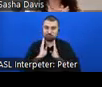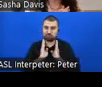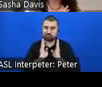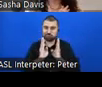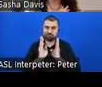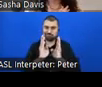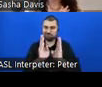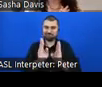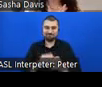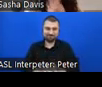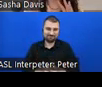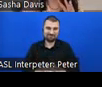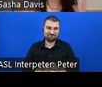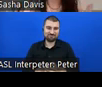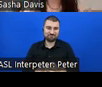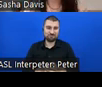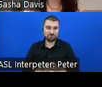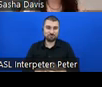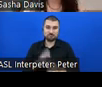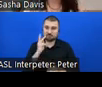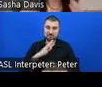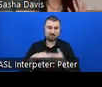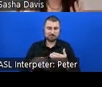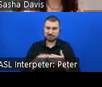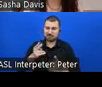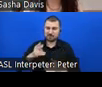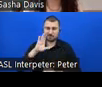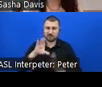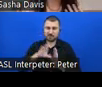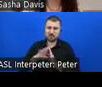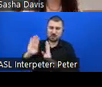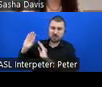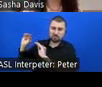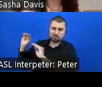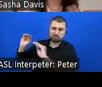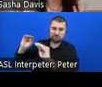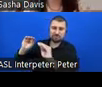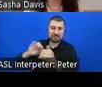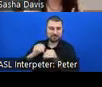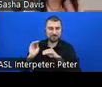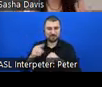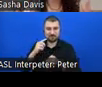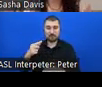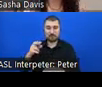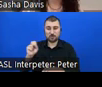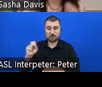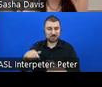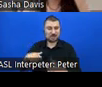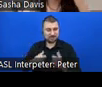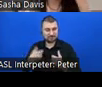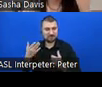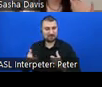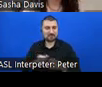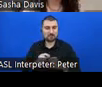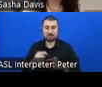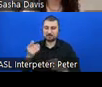space where you're seeing all these historical photos on the wall. This is how it was installed when the Grosses lived here. They had this sort of gallery